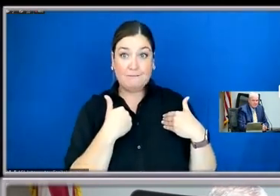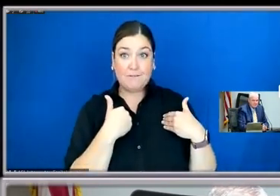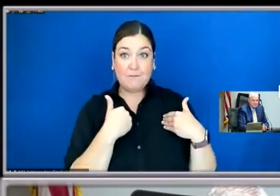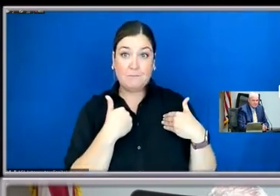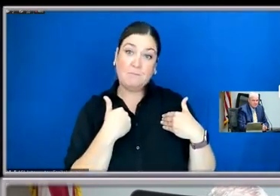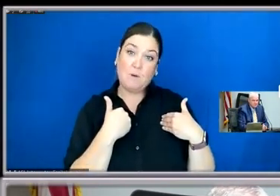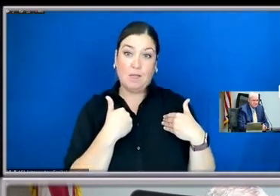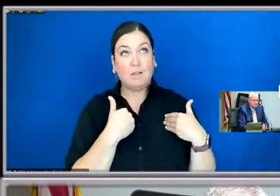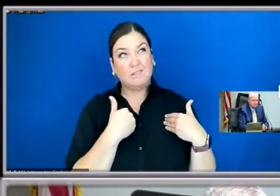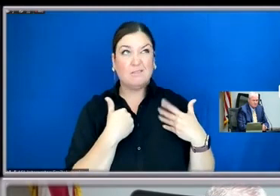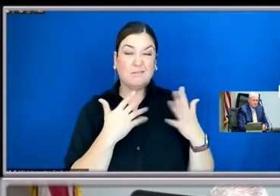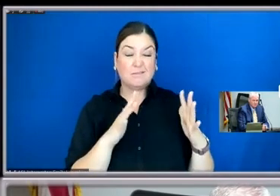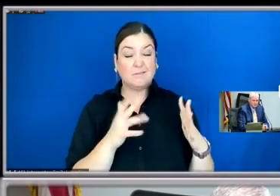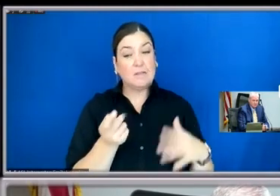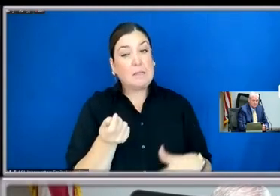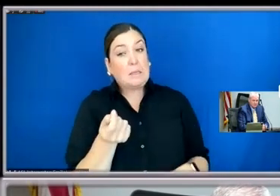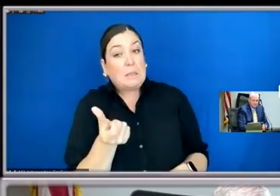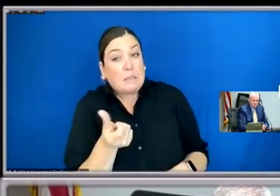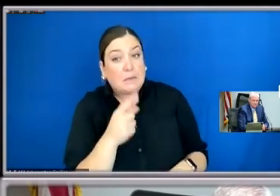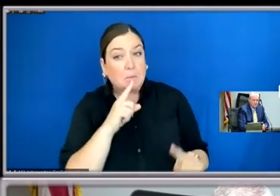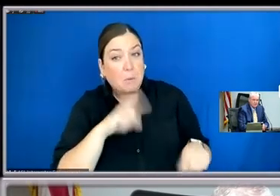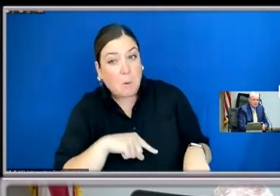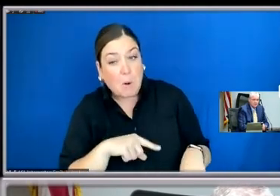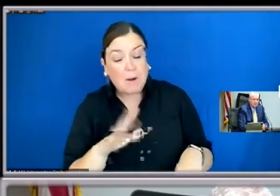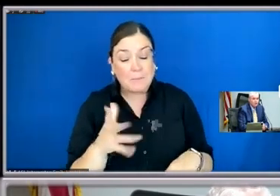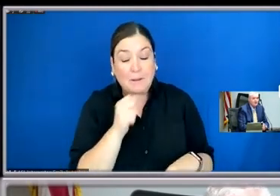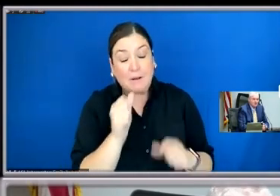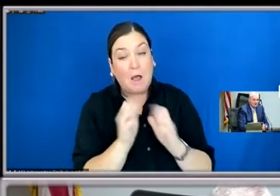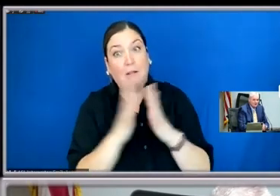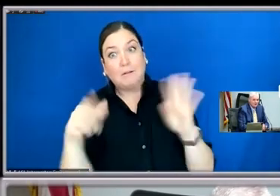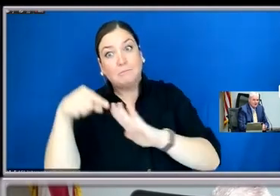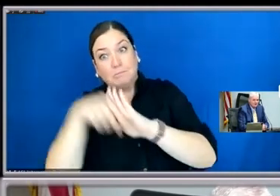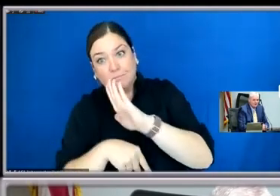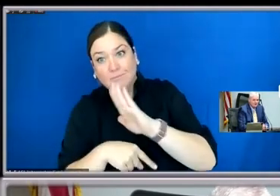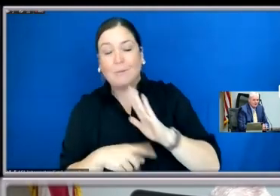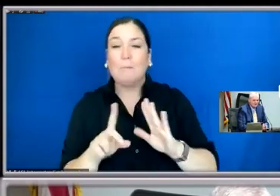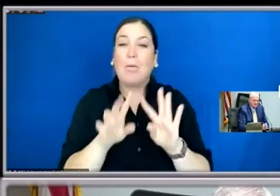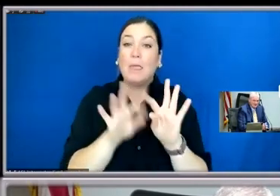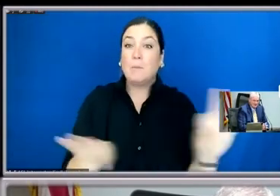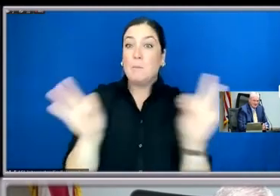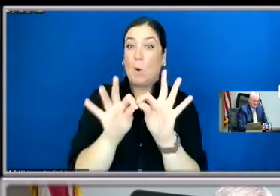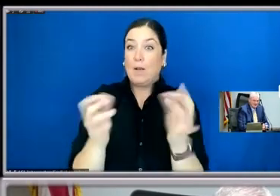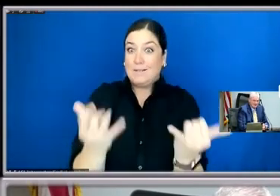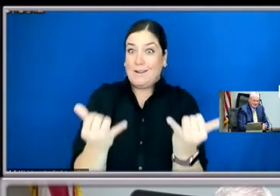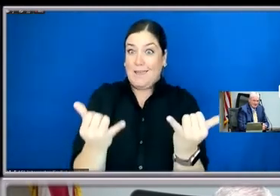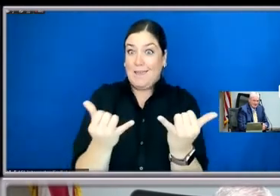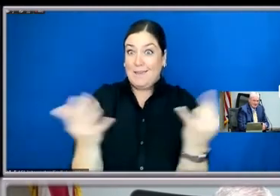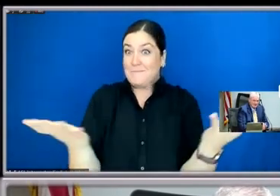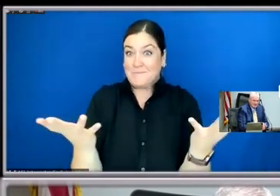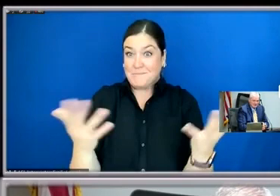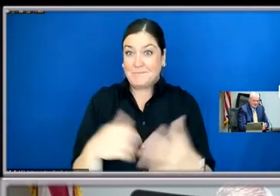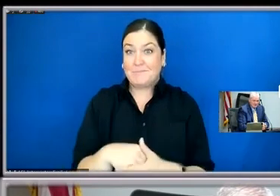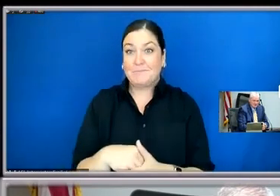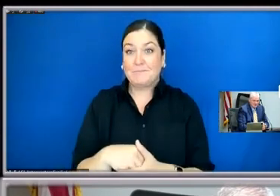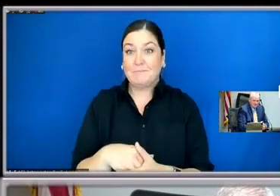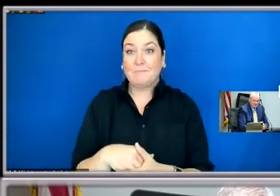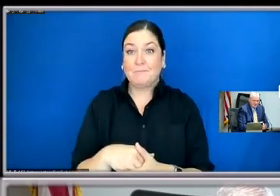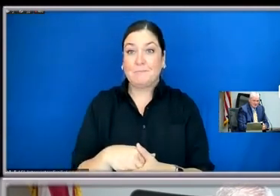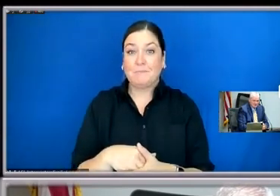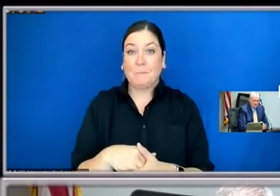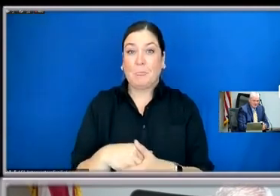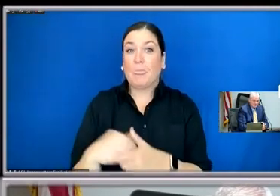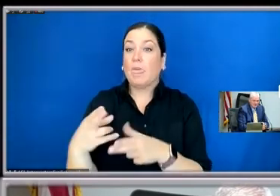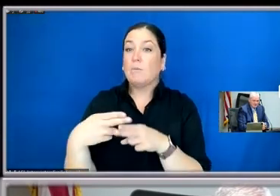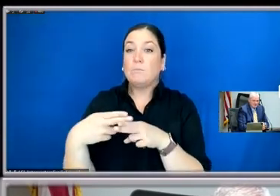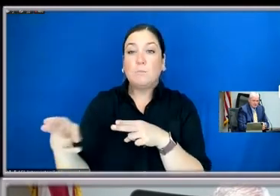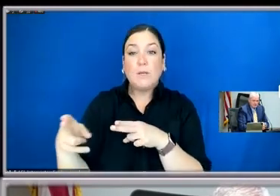well, there's a little superintendent's report, but not much to it. So the important item today, I'll put it that way, that we have is a brief